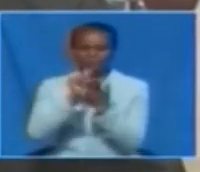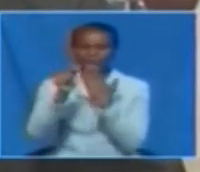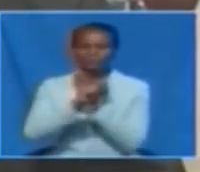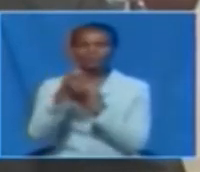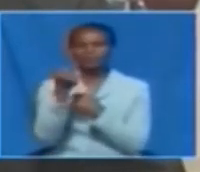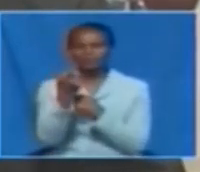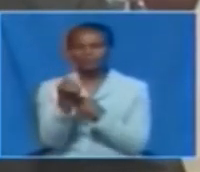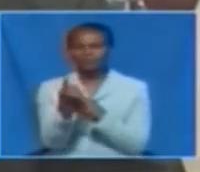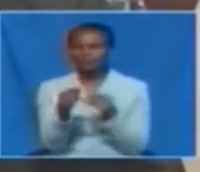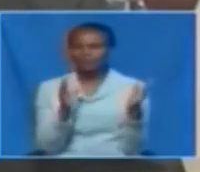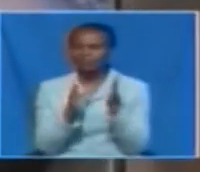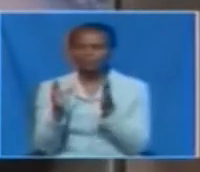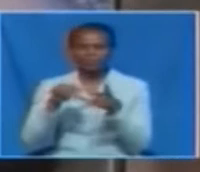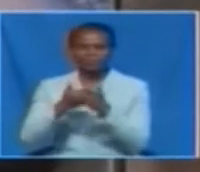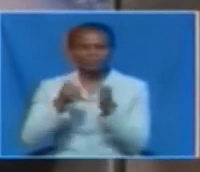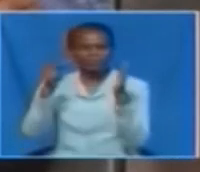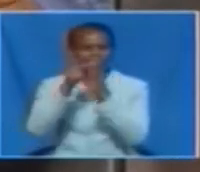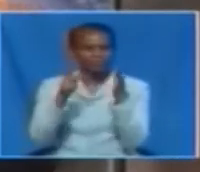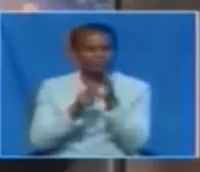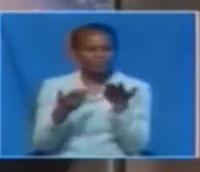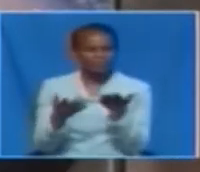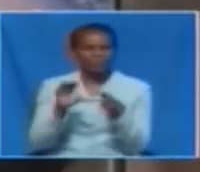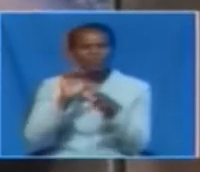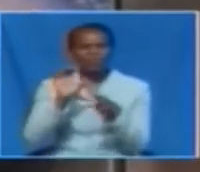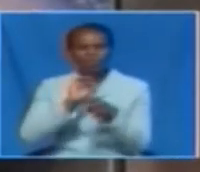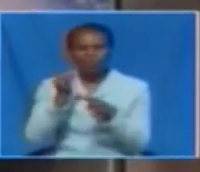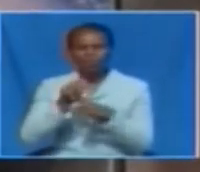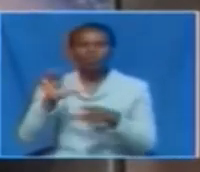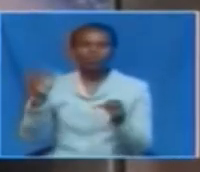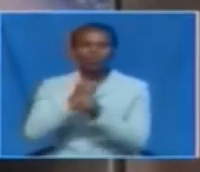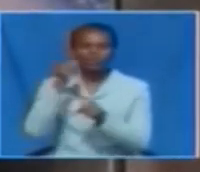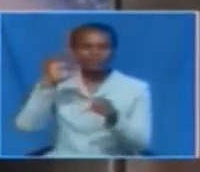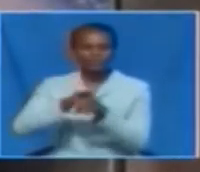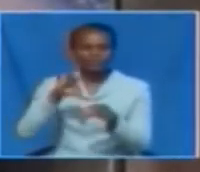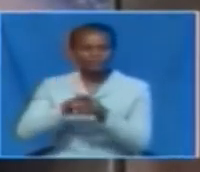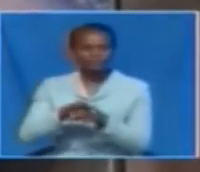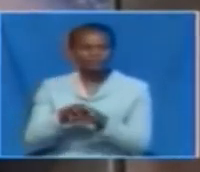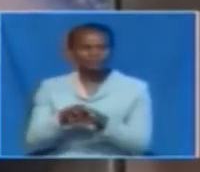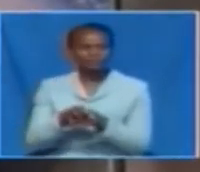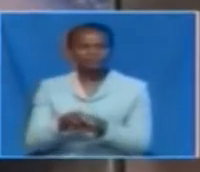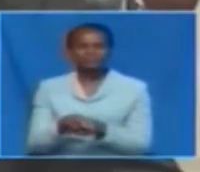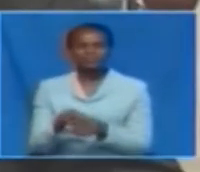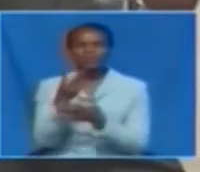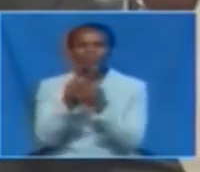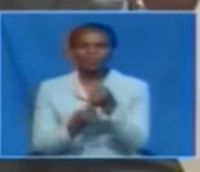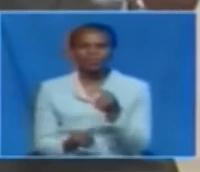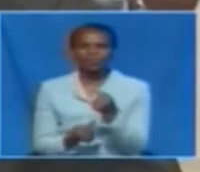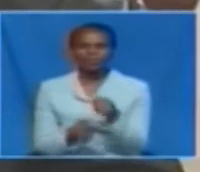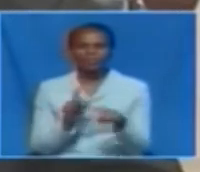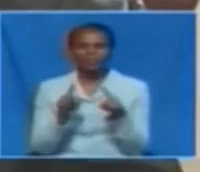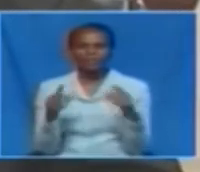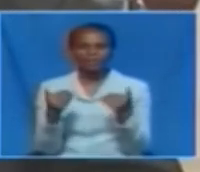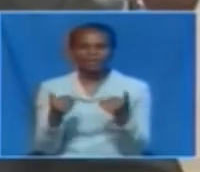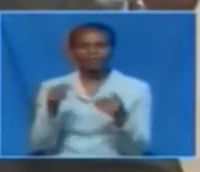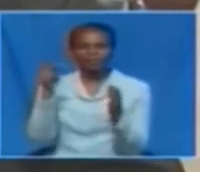So is this arrangement based on principle, based on the need to win the election? It's based Come what may? It's based on both, but mostly